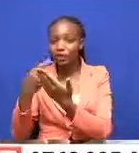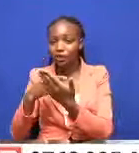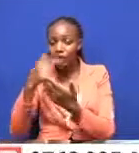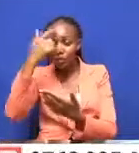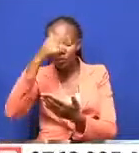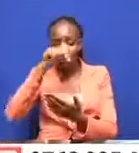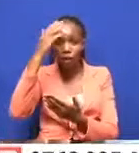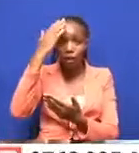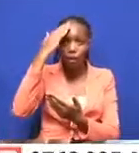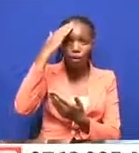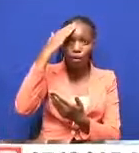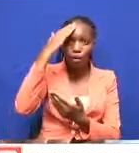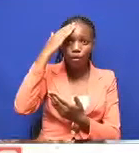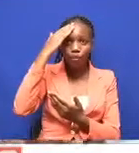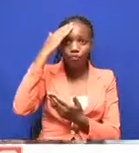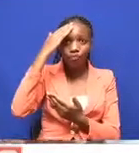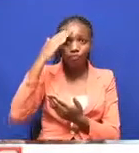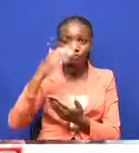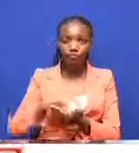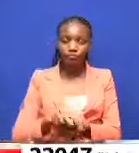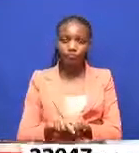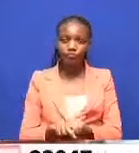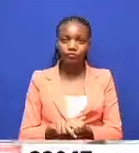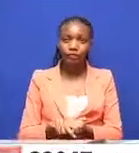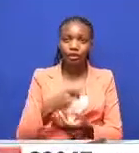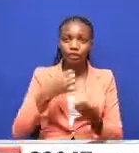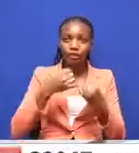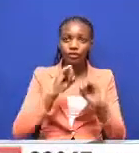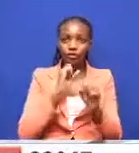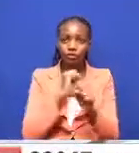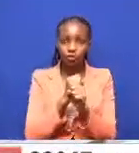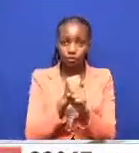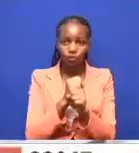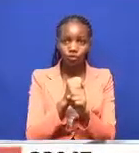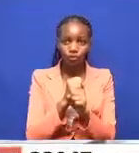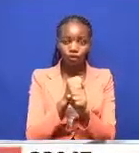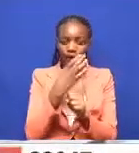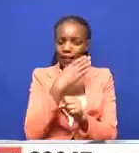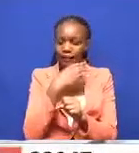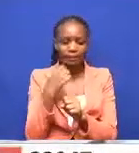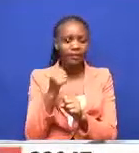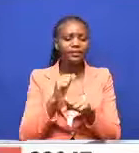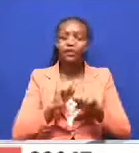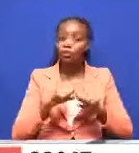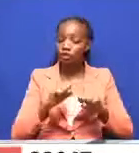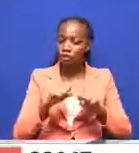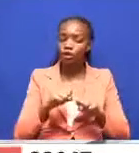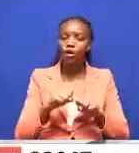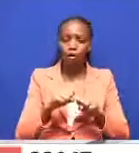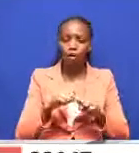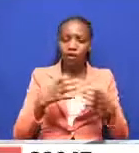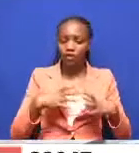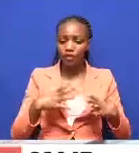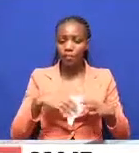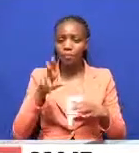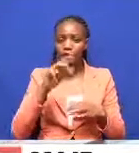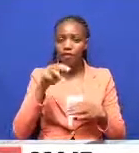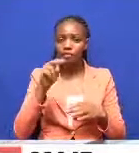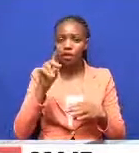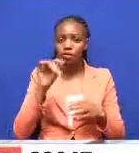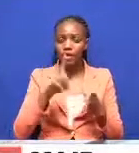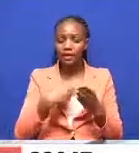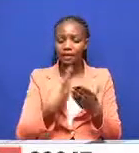know that we try to do as best as possible for the people of Makueni, and